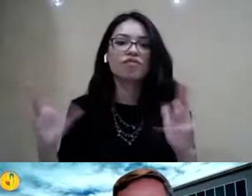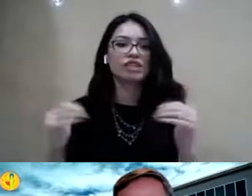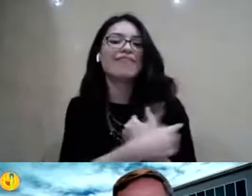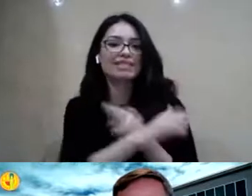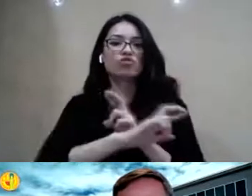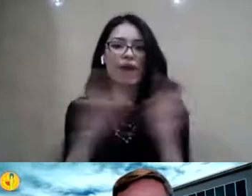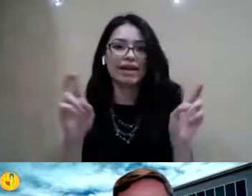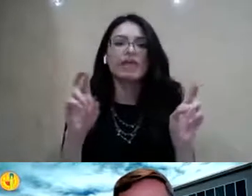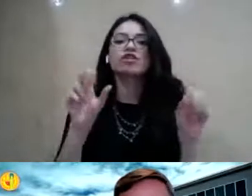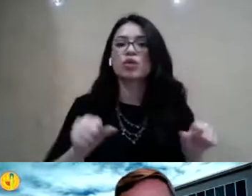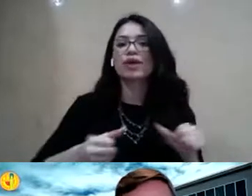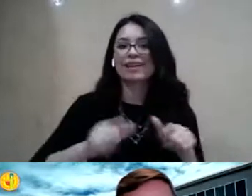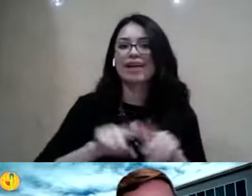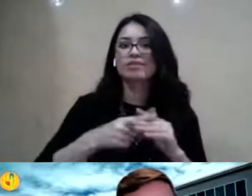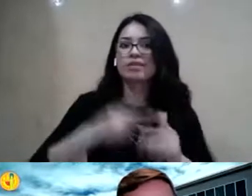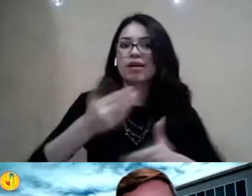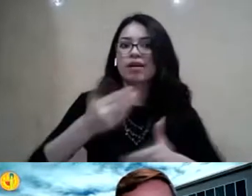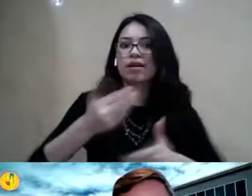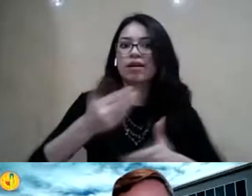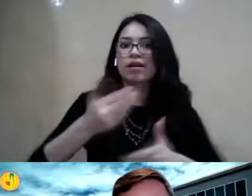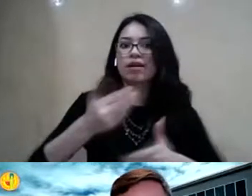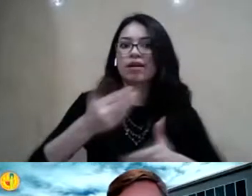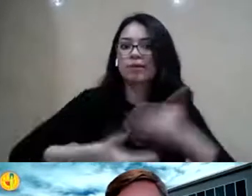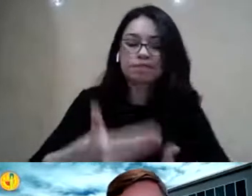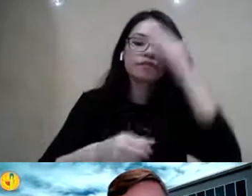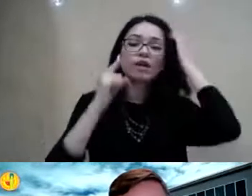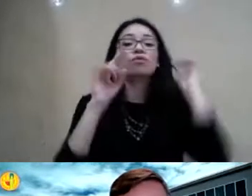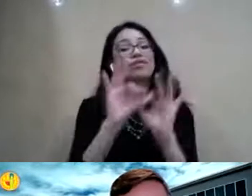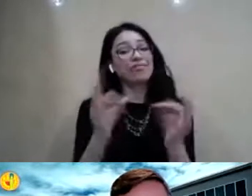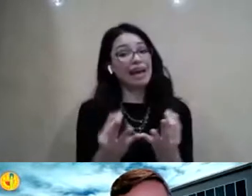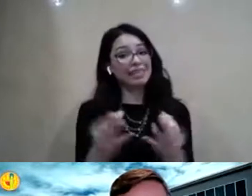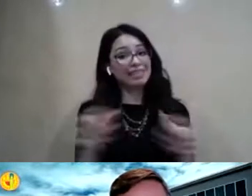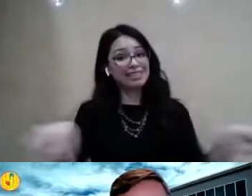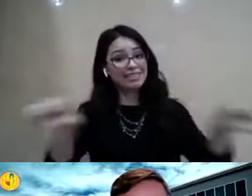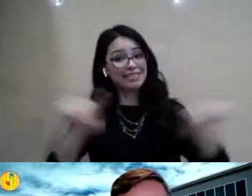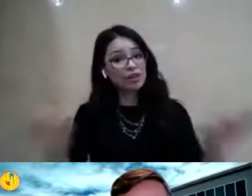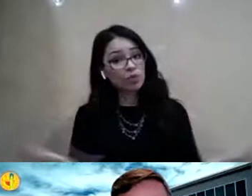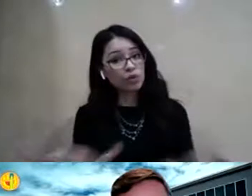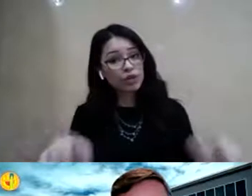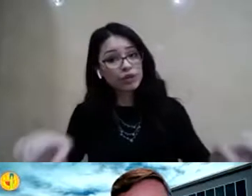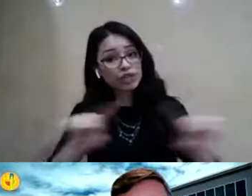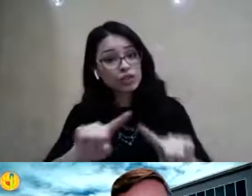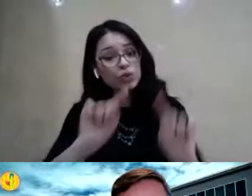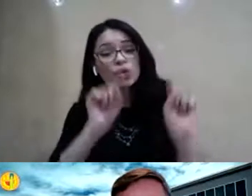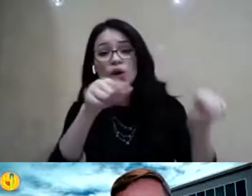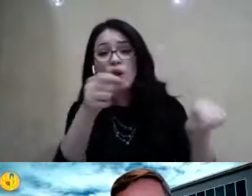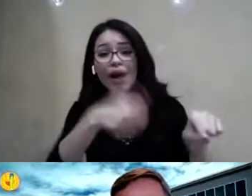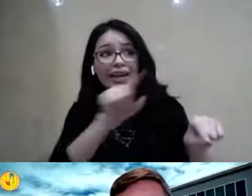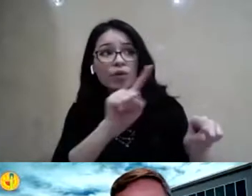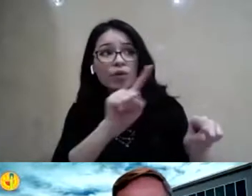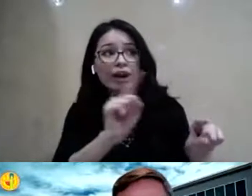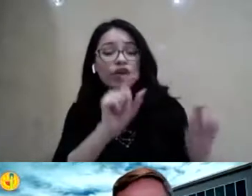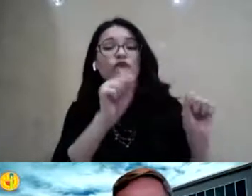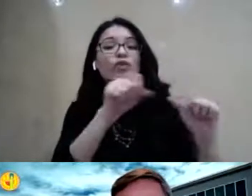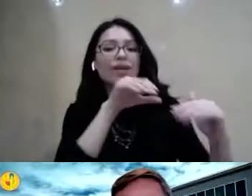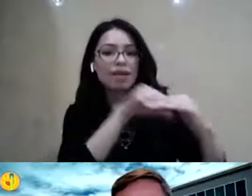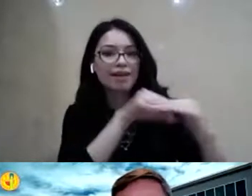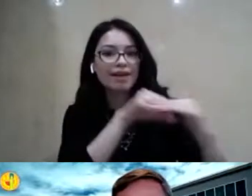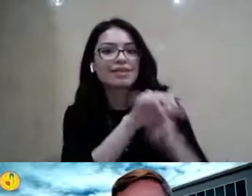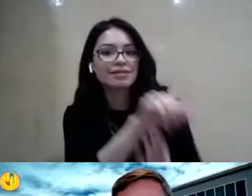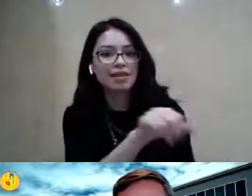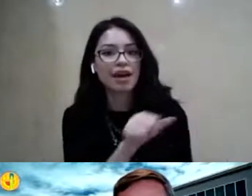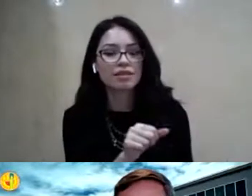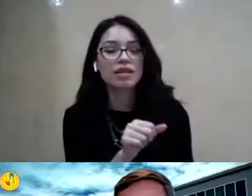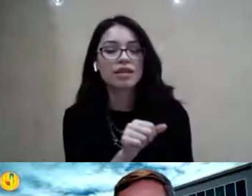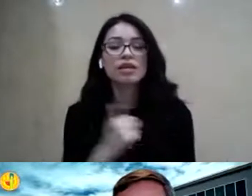becomes available to families, we encourage them to go anywhere there is access, but we hope schools are part of that solution. And I expect it